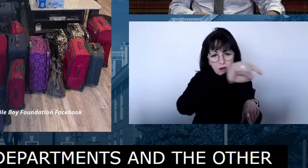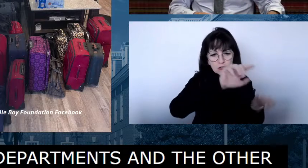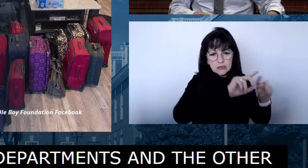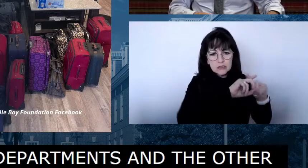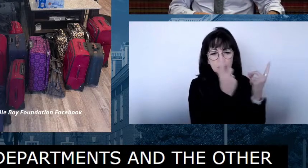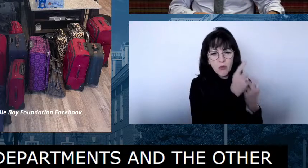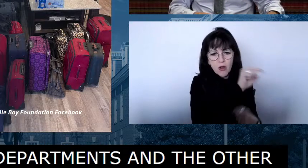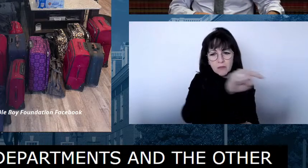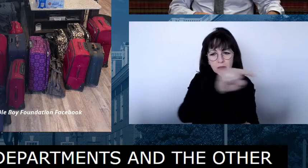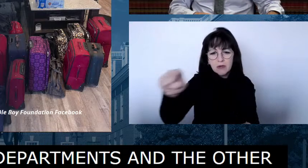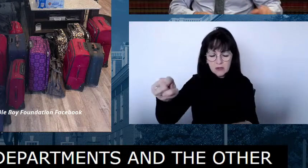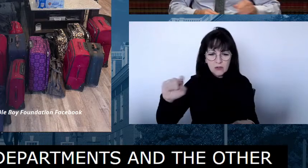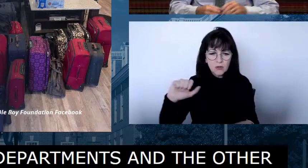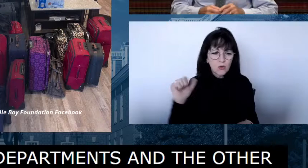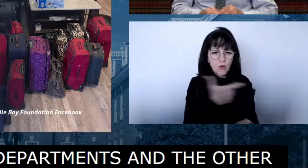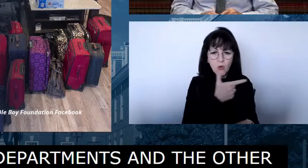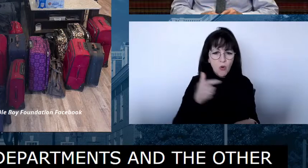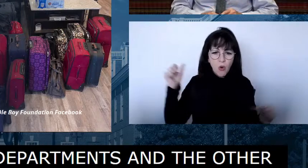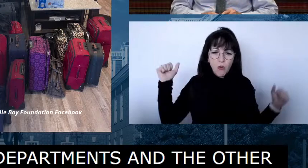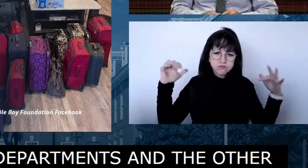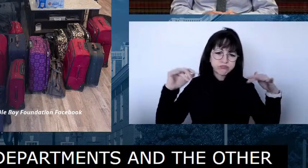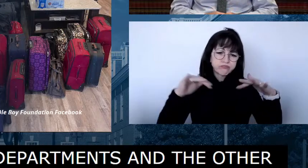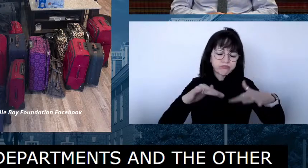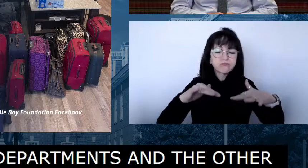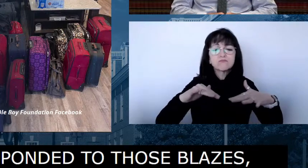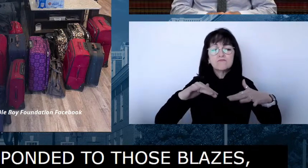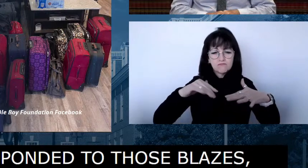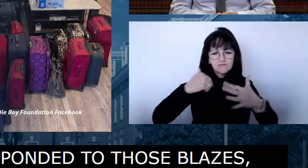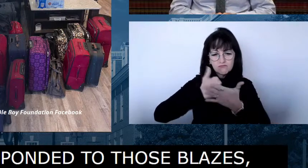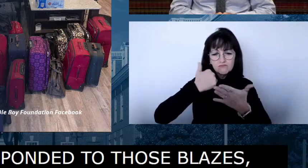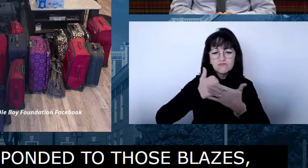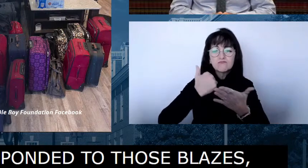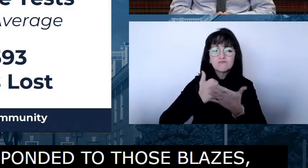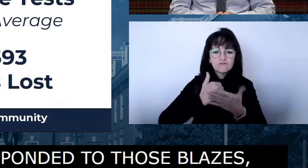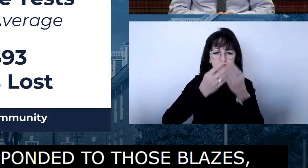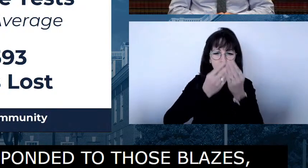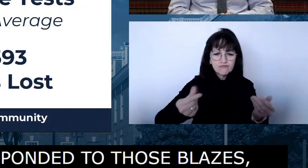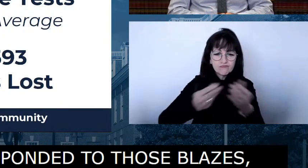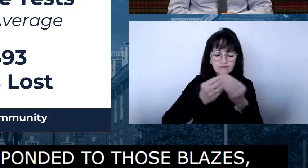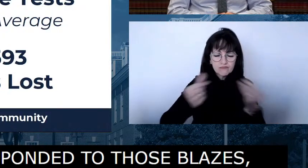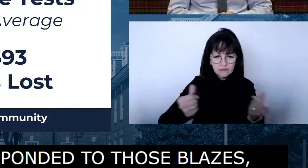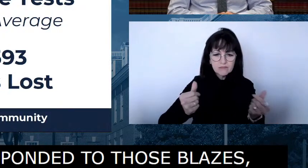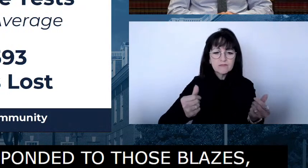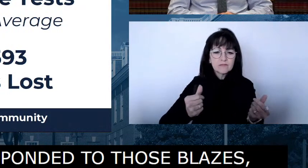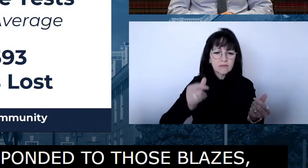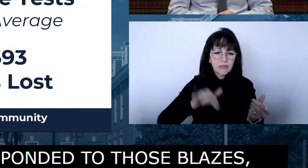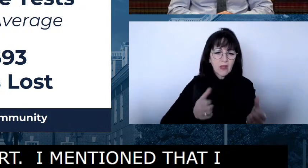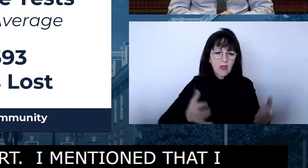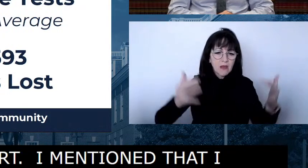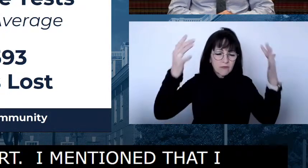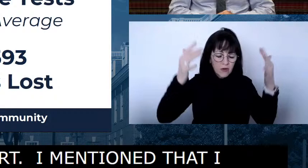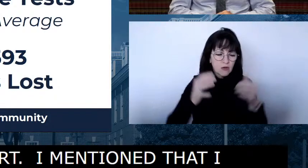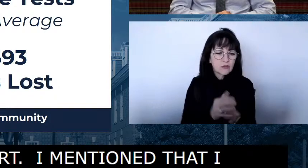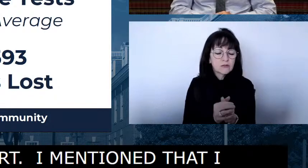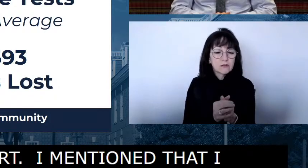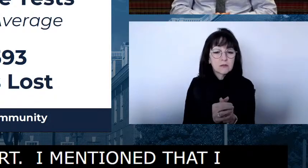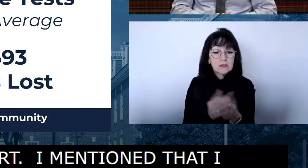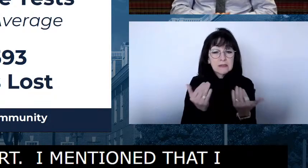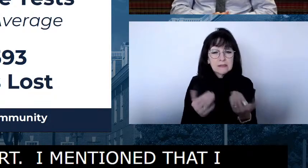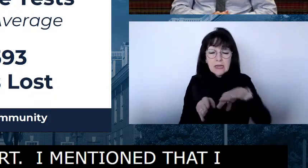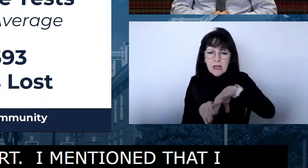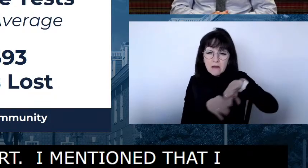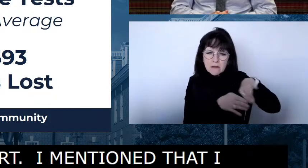I watch the data every day, and we're going to give you the update here. All of these data are getting better,